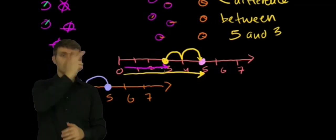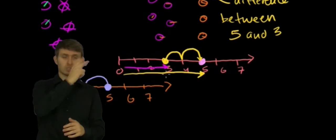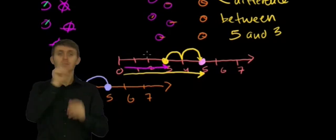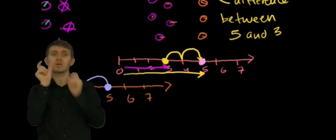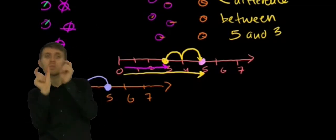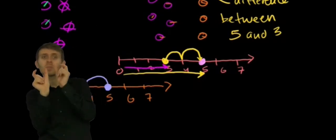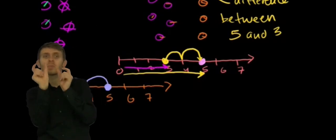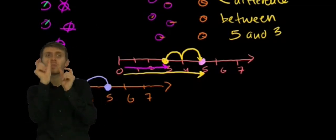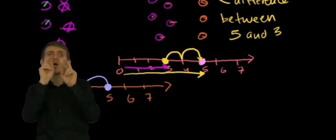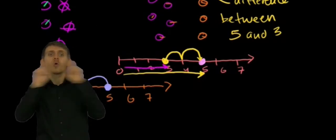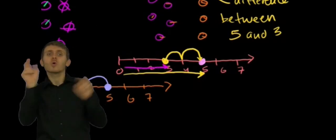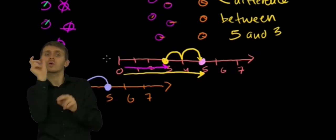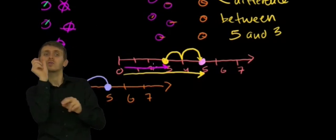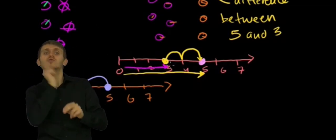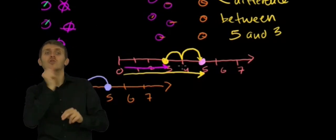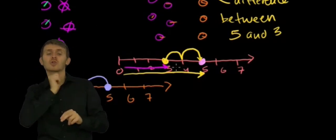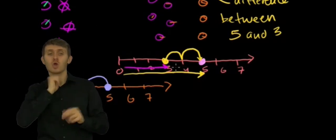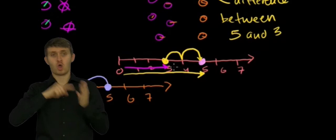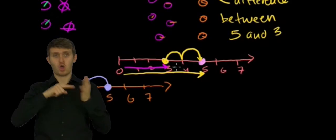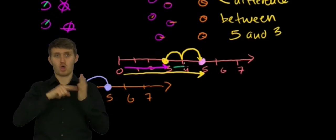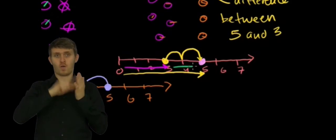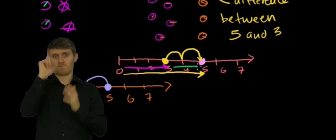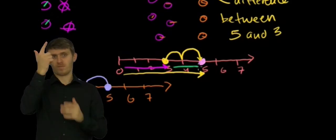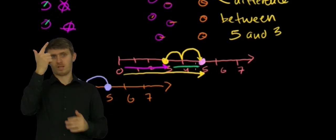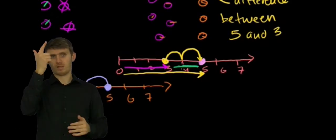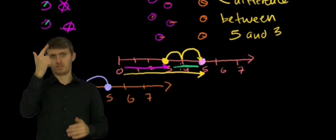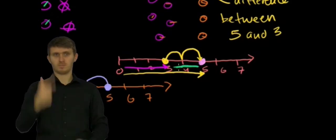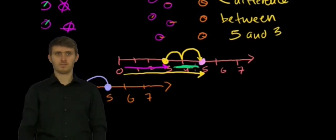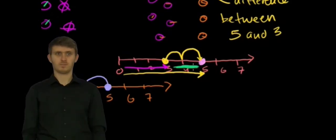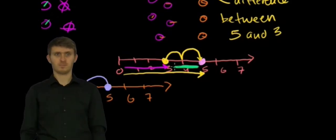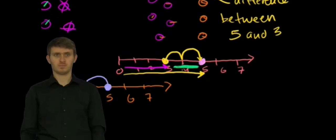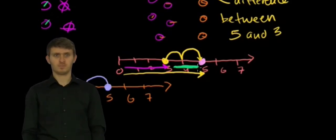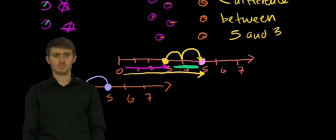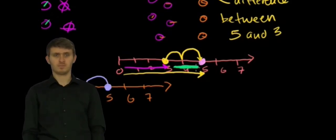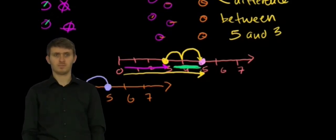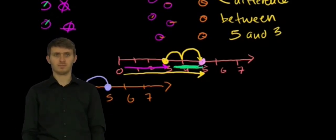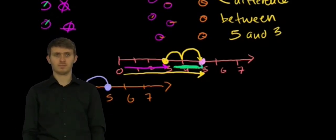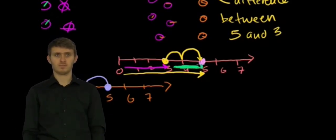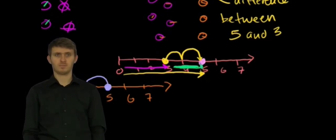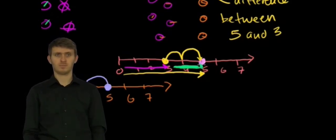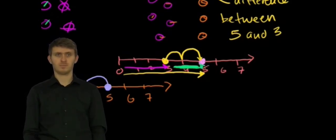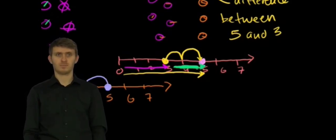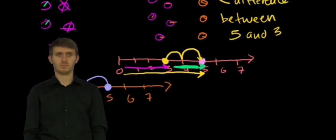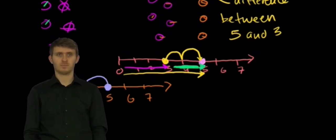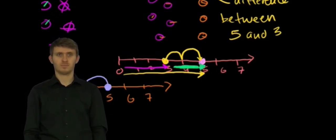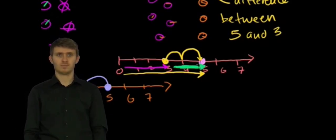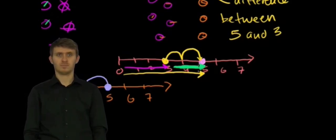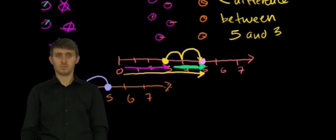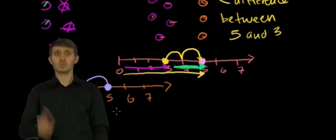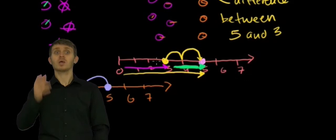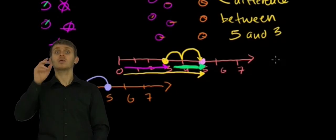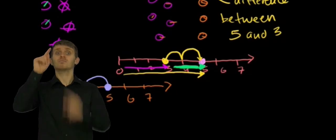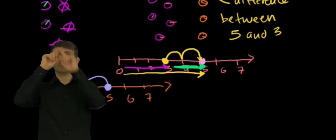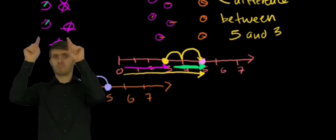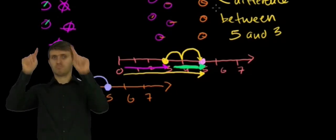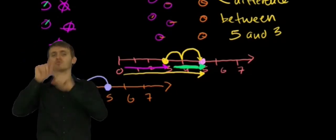far, is the difference between 5 and 3 is 2, just like that. That right there